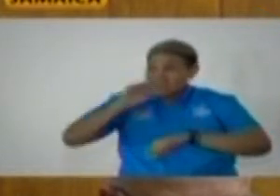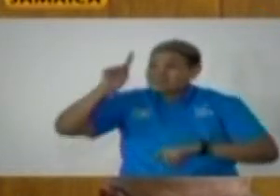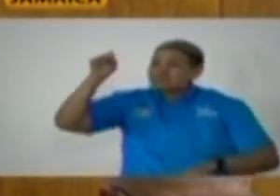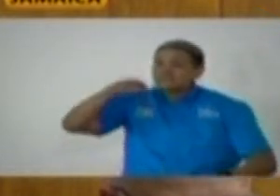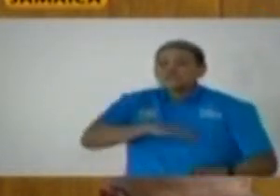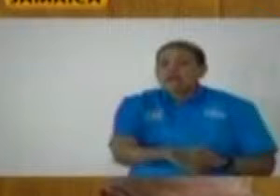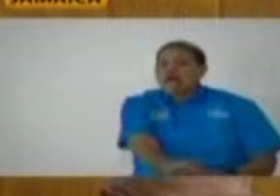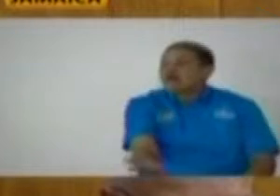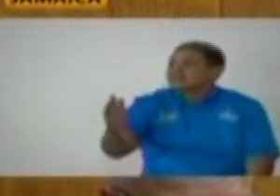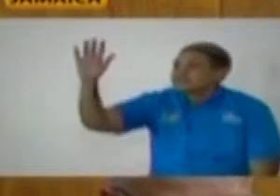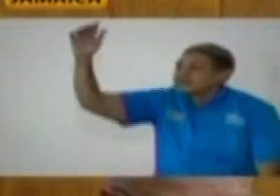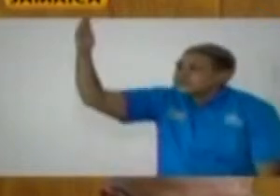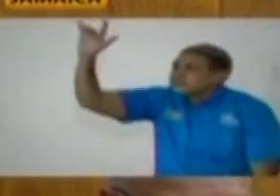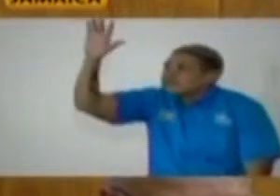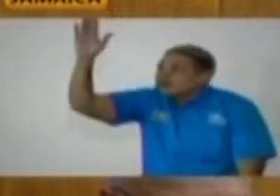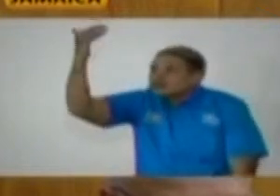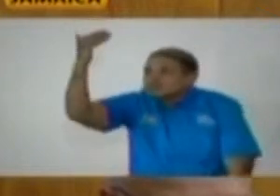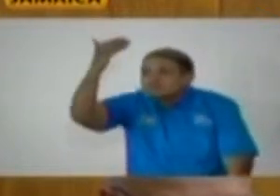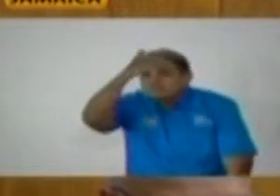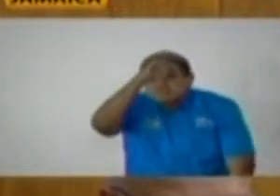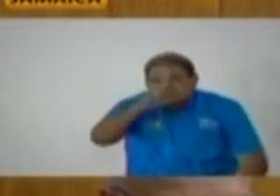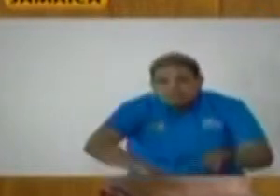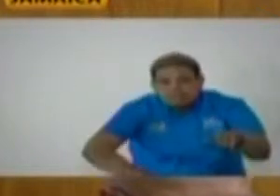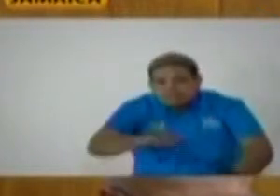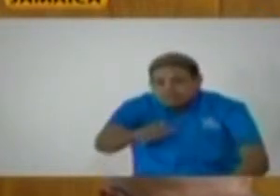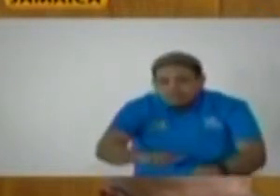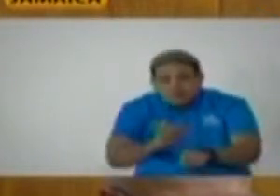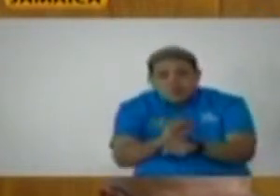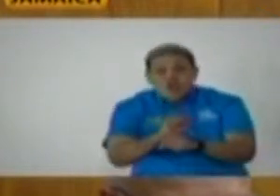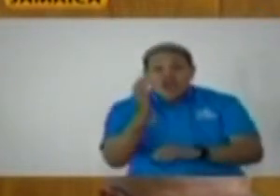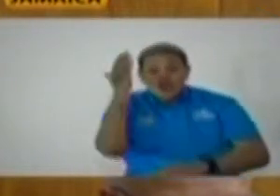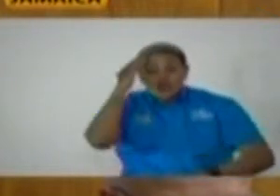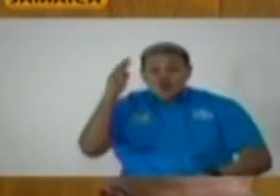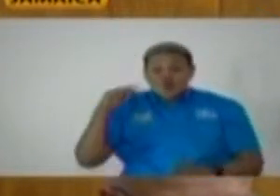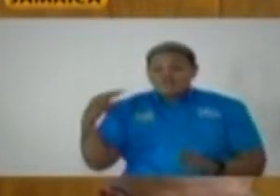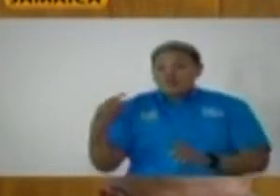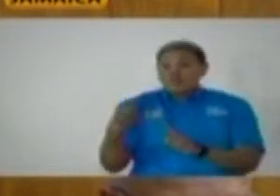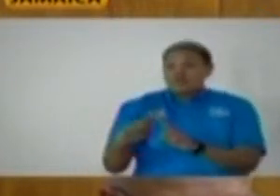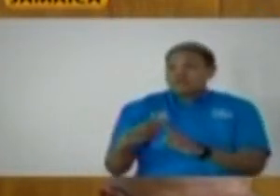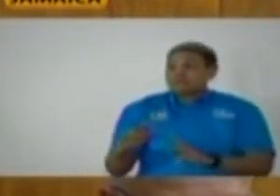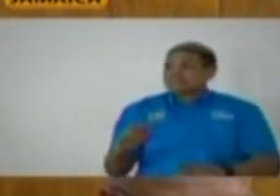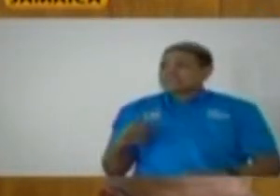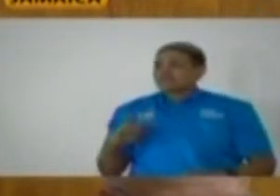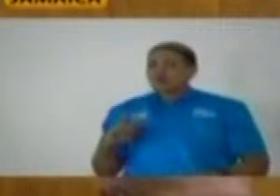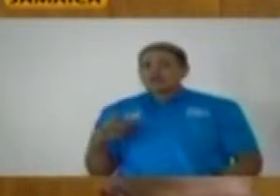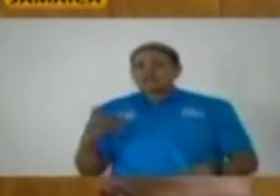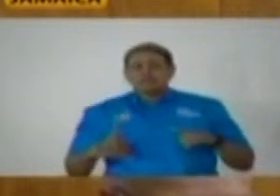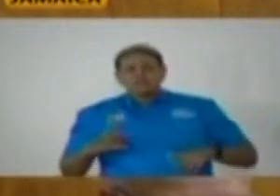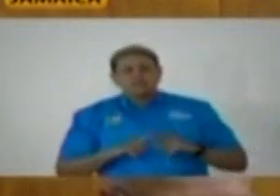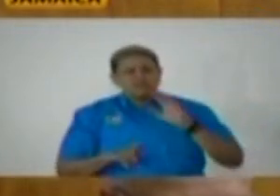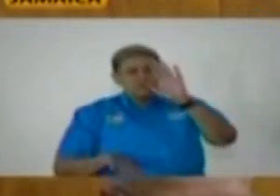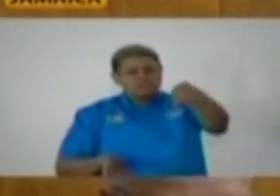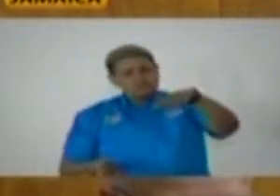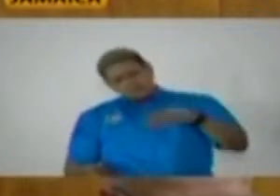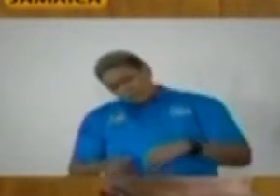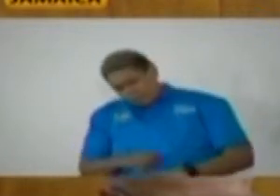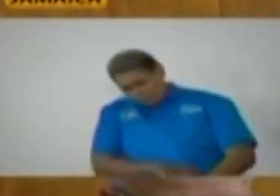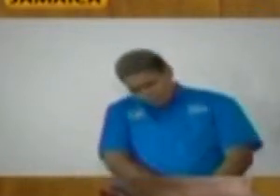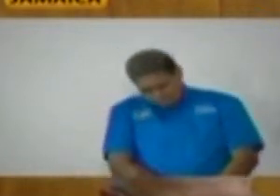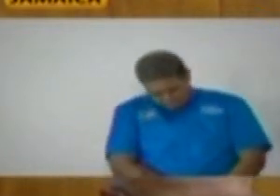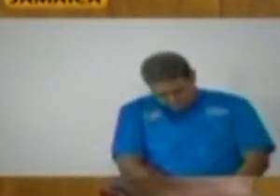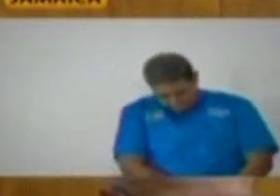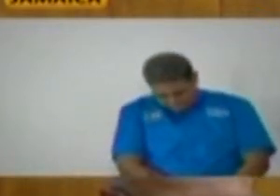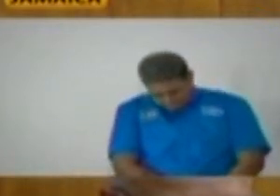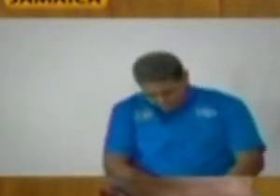that view has been posited, and I know people are actively pursuing it. But Madam Speaker, before